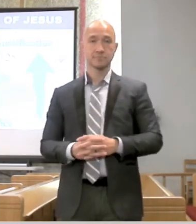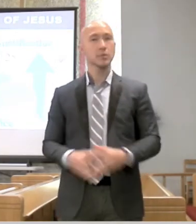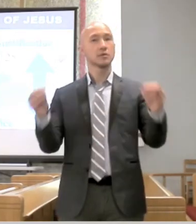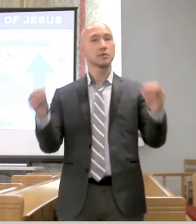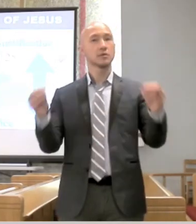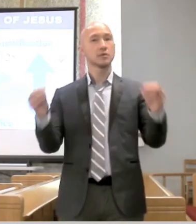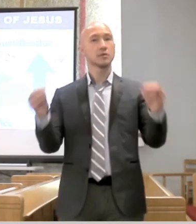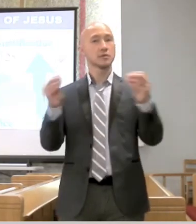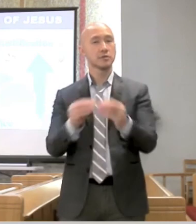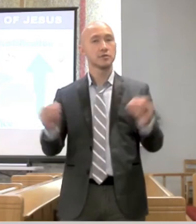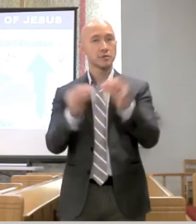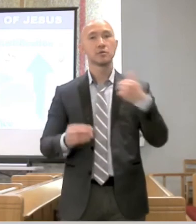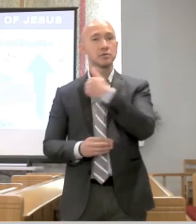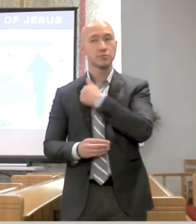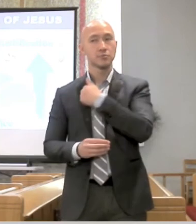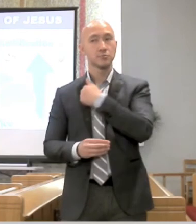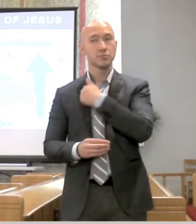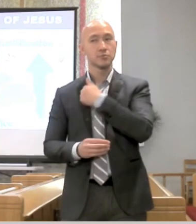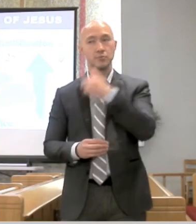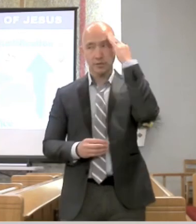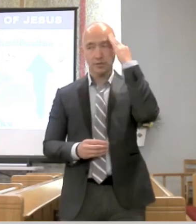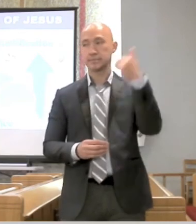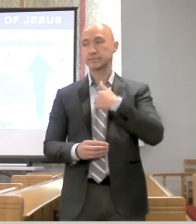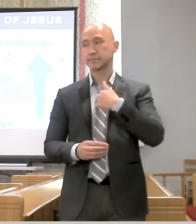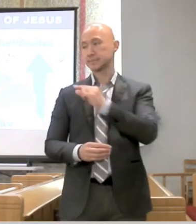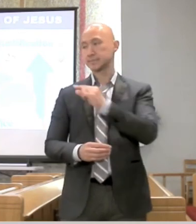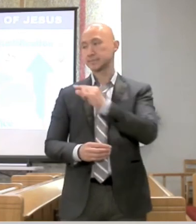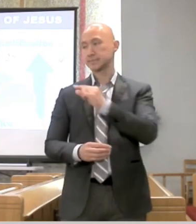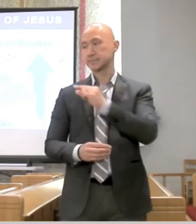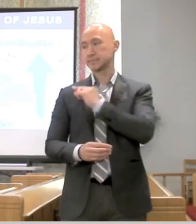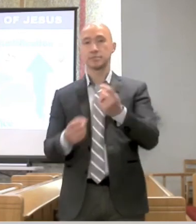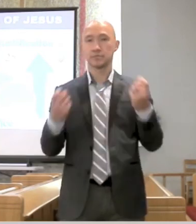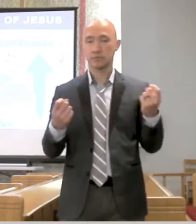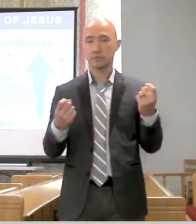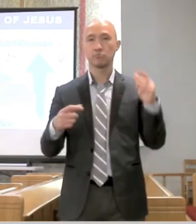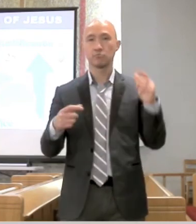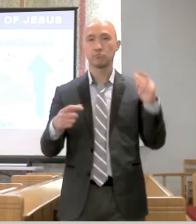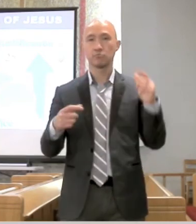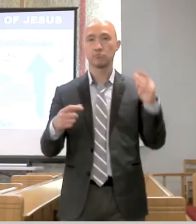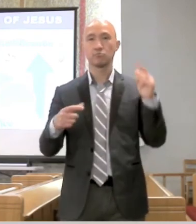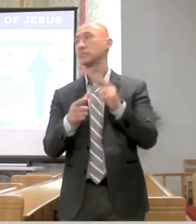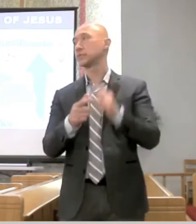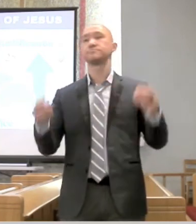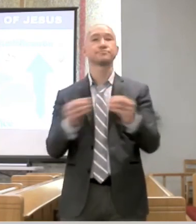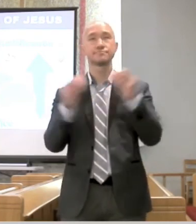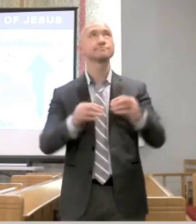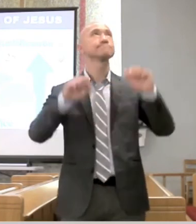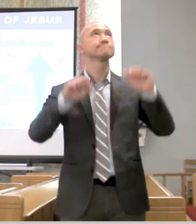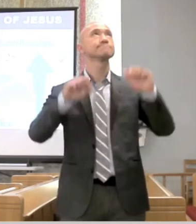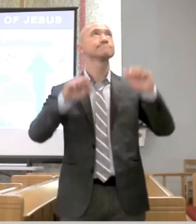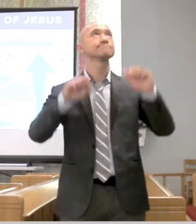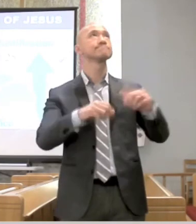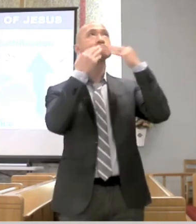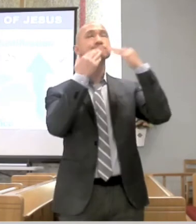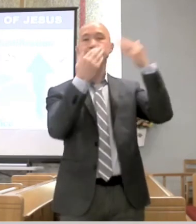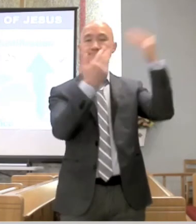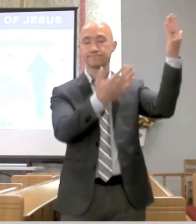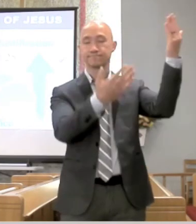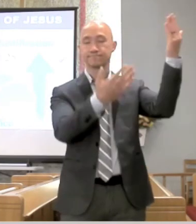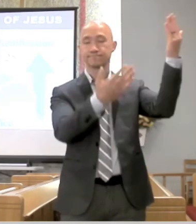more thankful we grow, the more gratitude we have for God. Because we understand Barabbas was nobody,